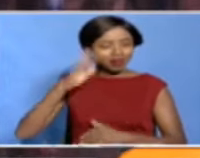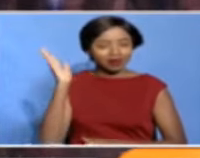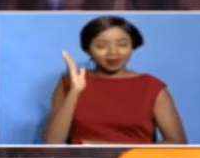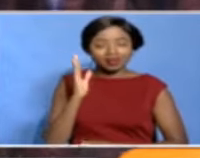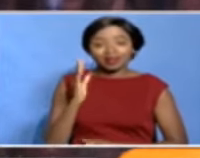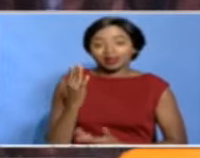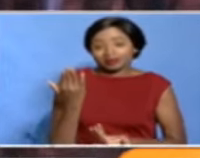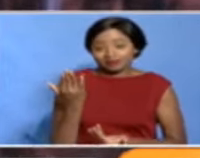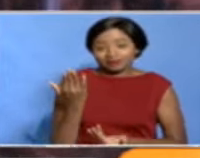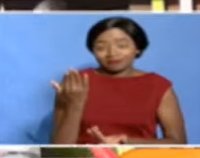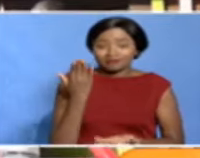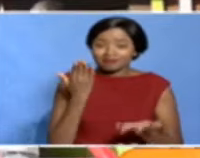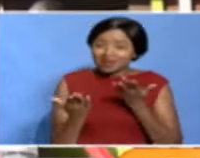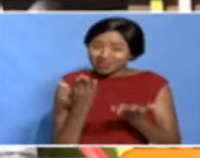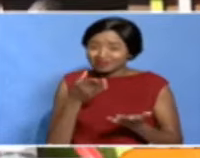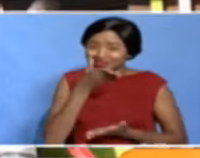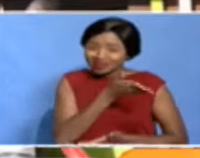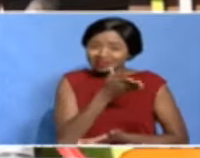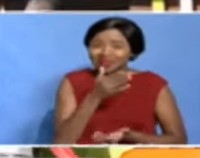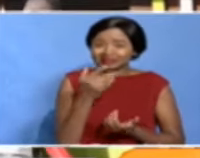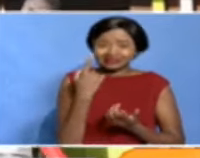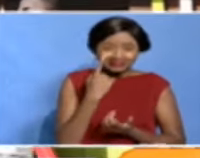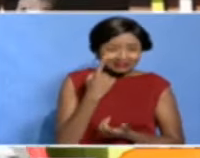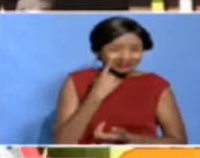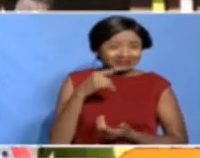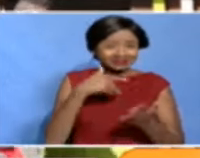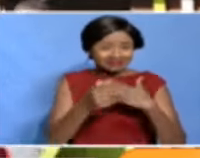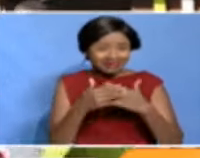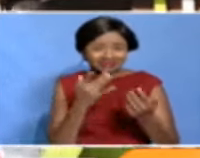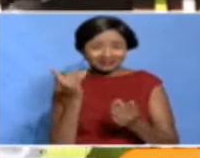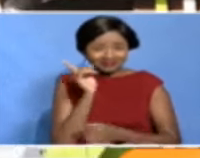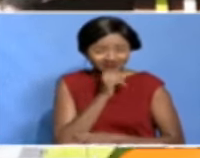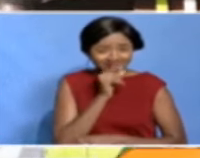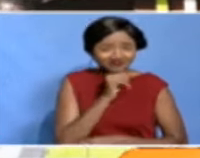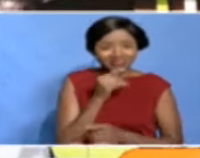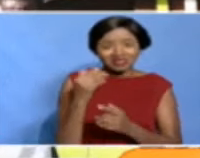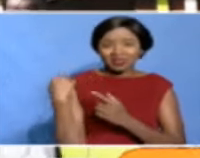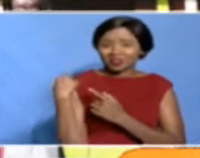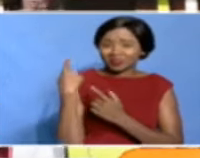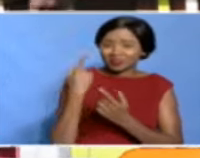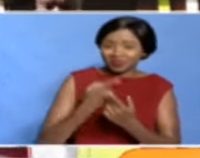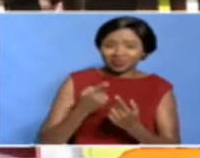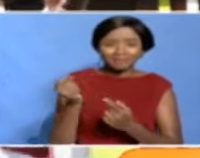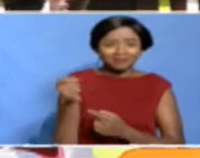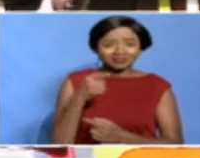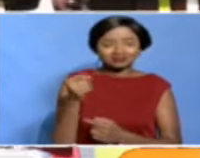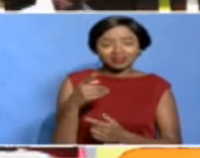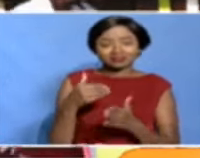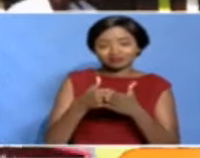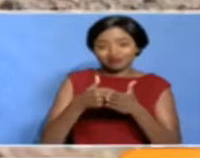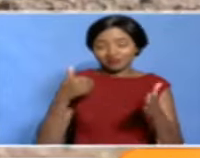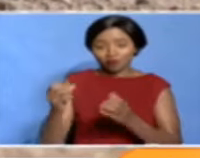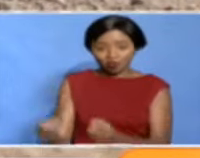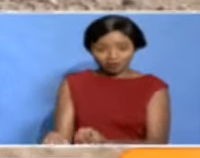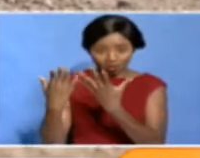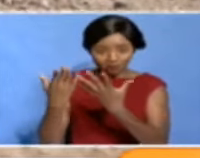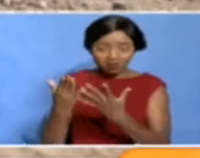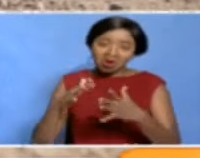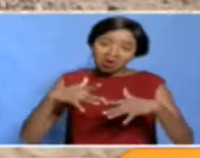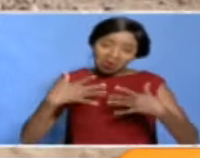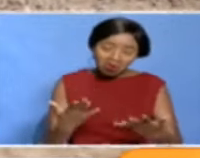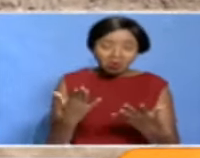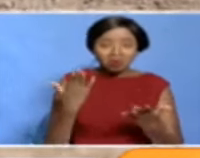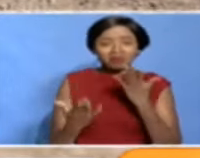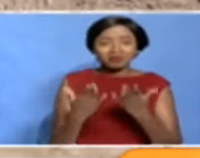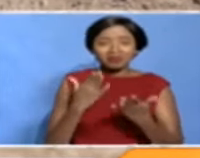someone ignore the red flags that were flying all over Isiolo months before the Riverside attack? Have intelligence agencies